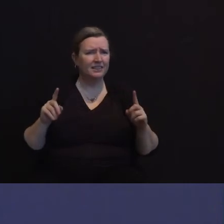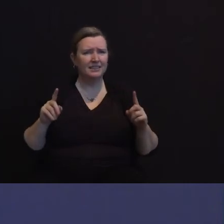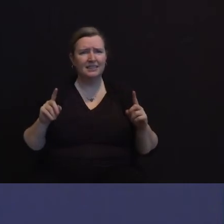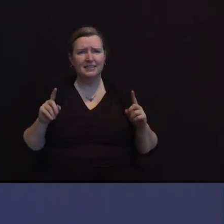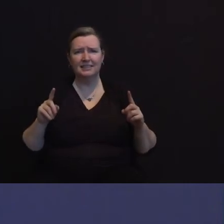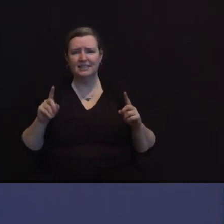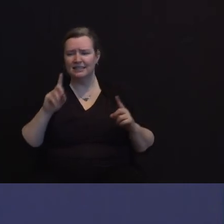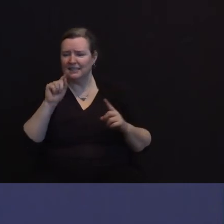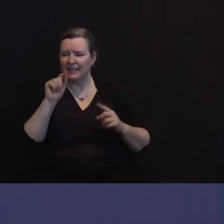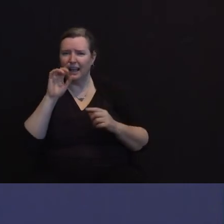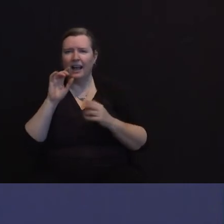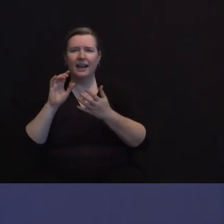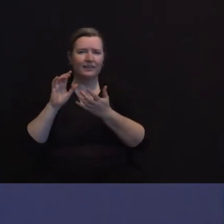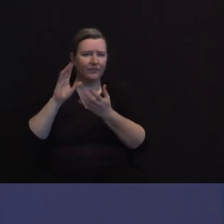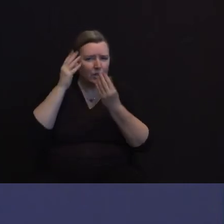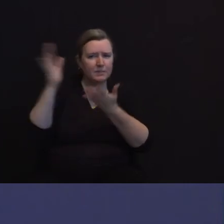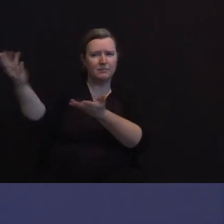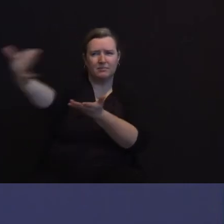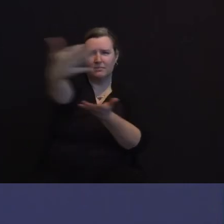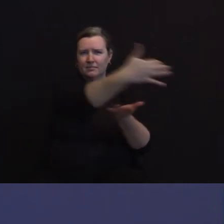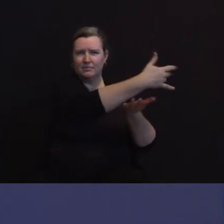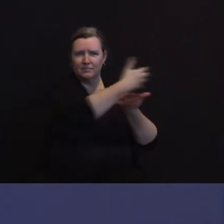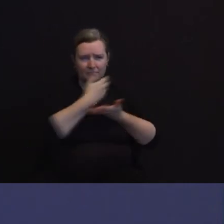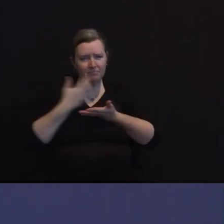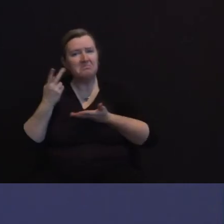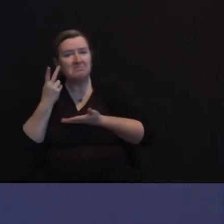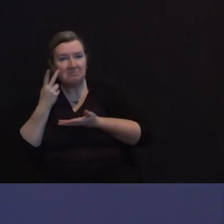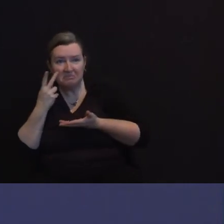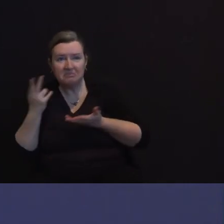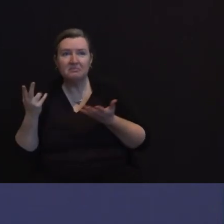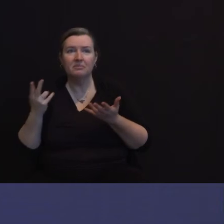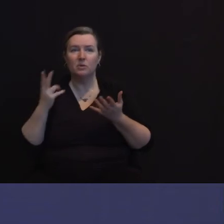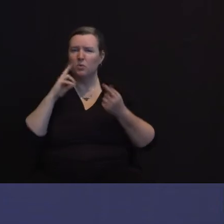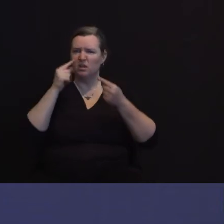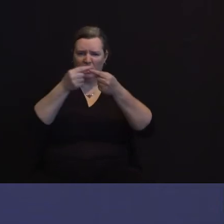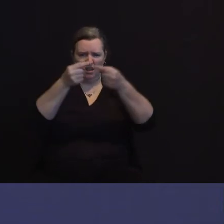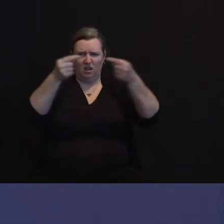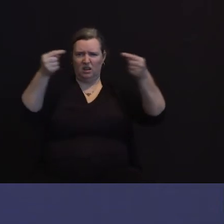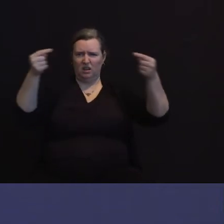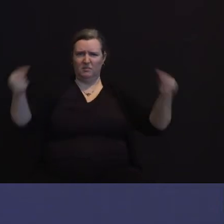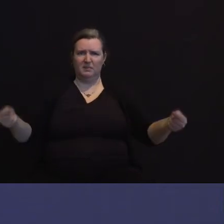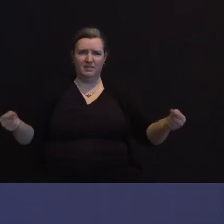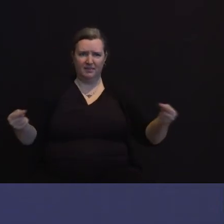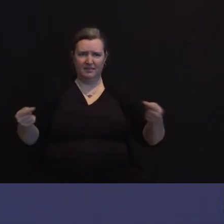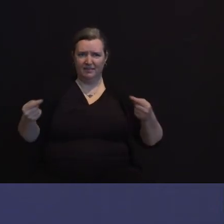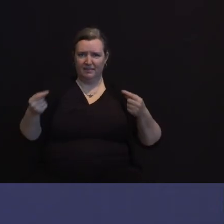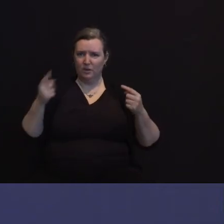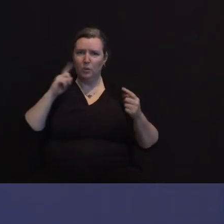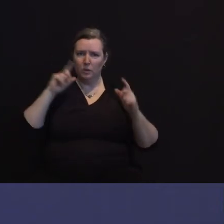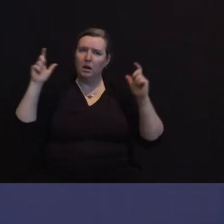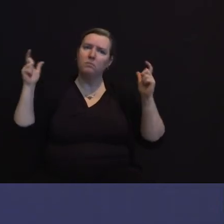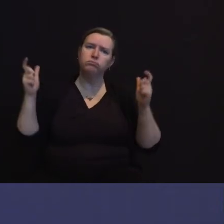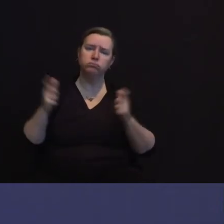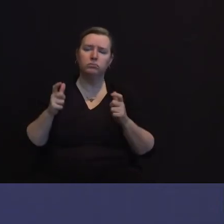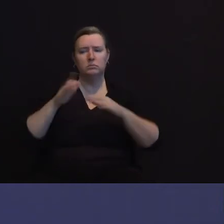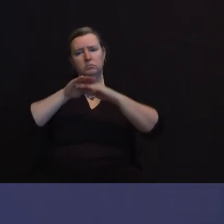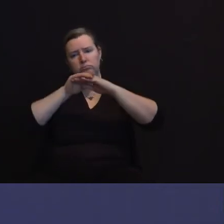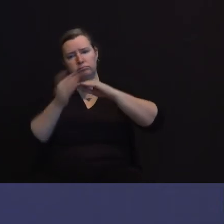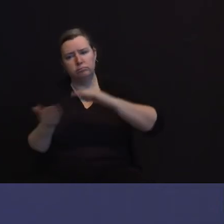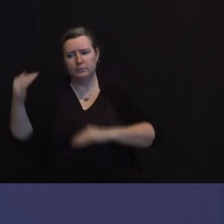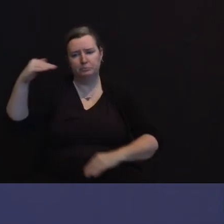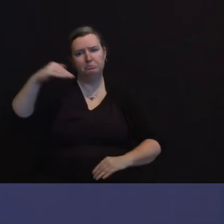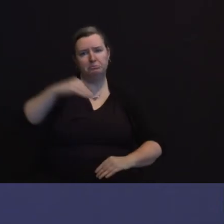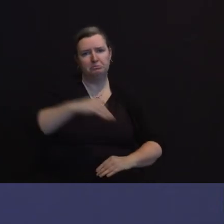to 8 weeks that will have the opposite effect. It'll have a salutary effect in terms of our public health reality. So stay